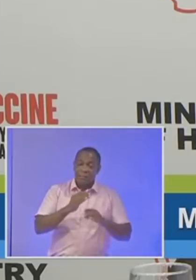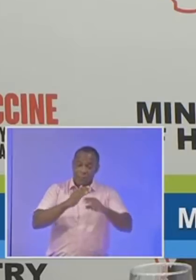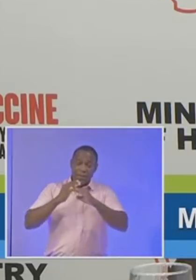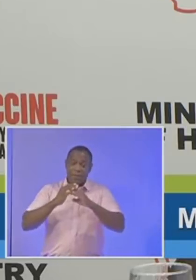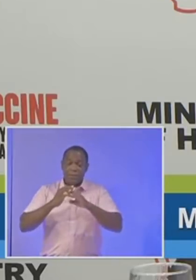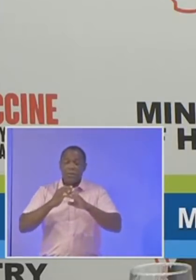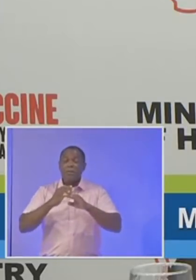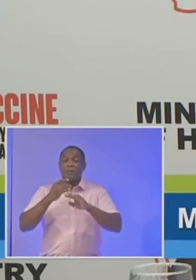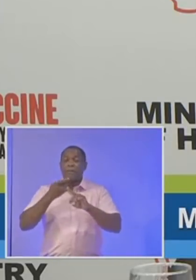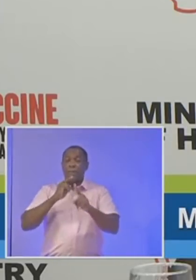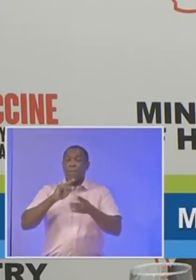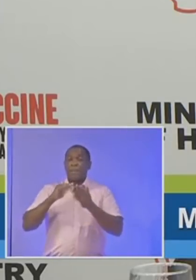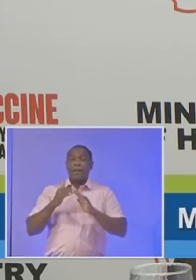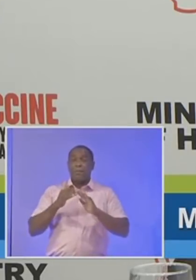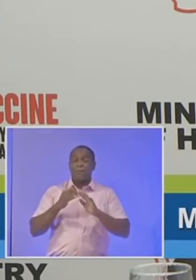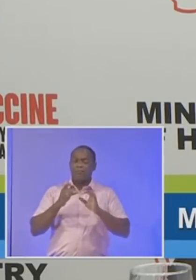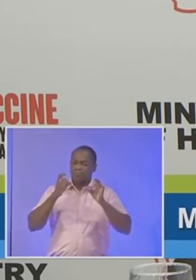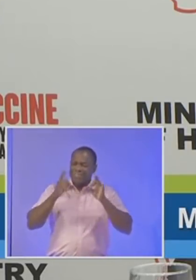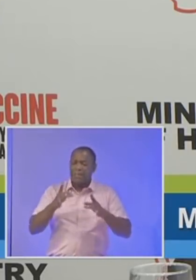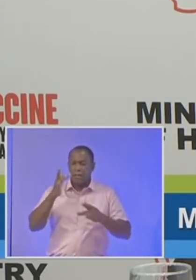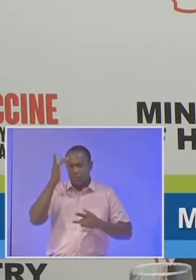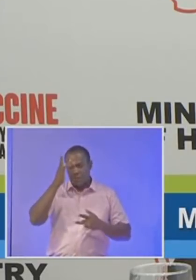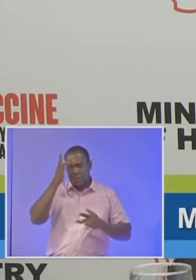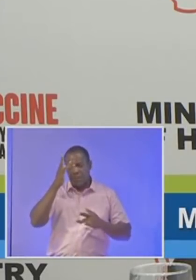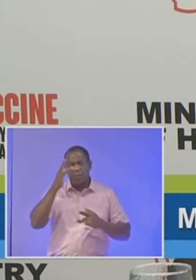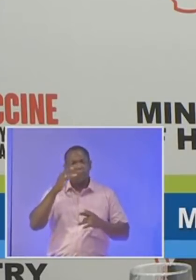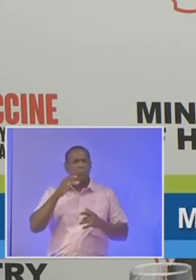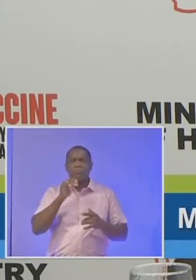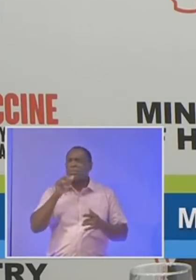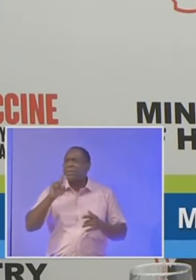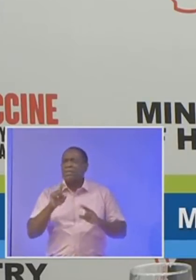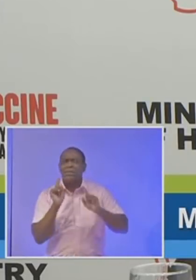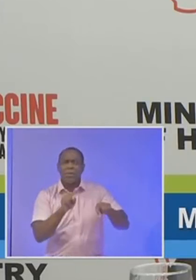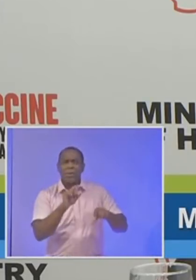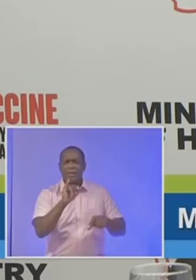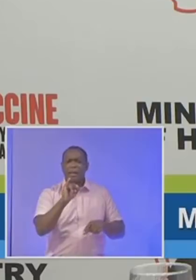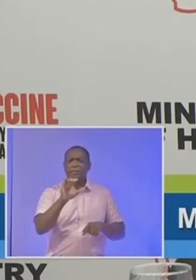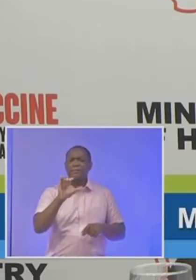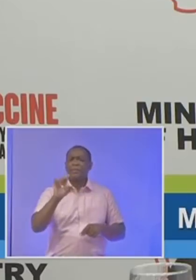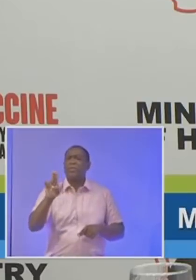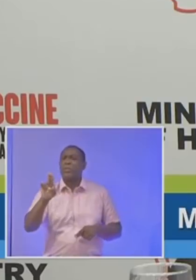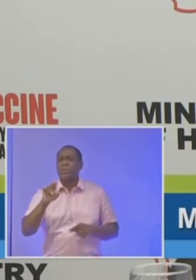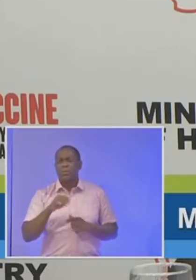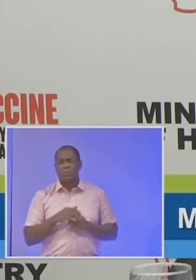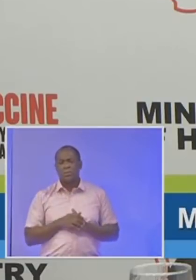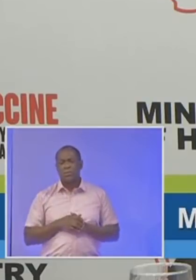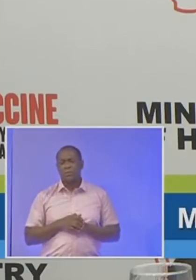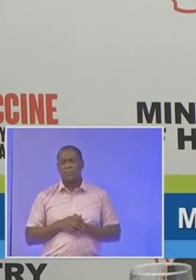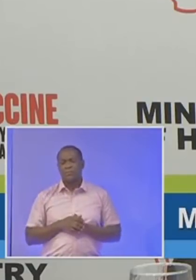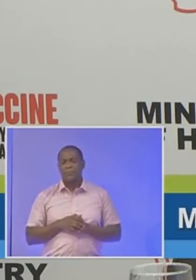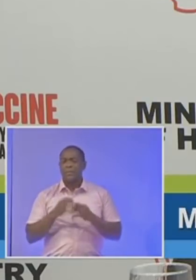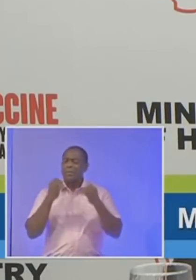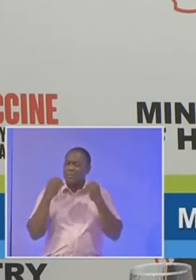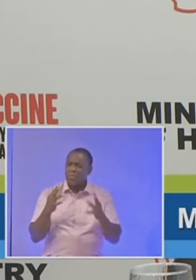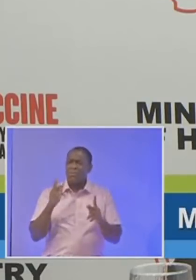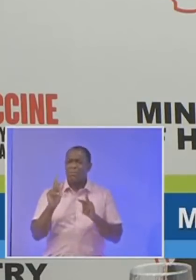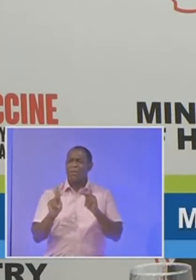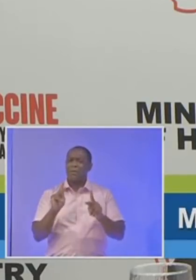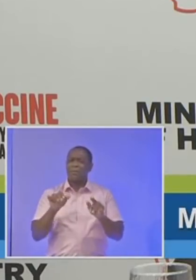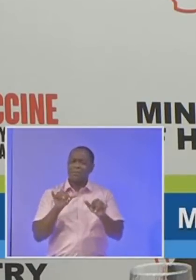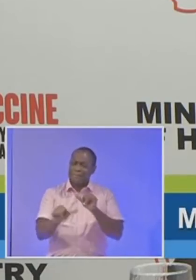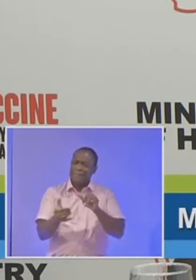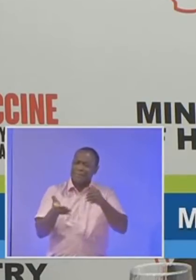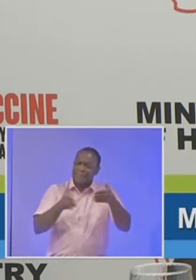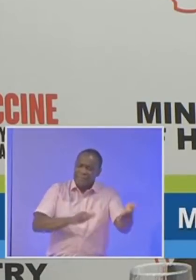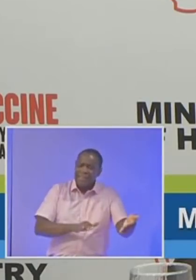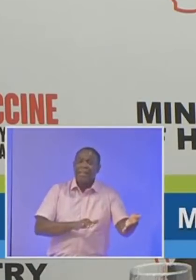going into an ICU. And it really, really can help bring down these deaths, because too many people are still dying